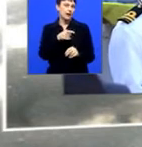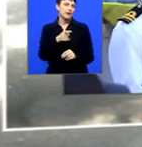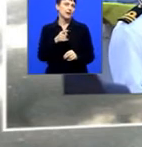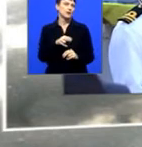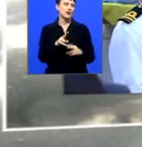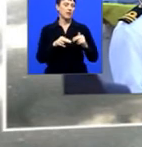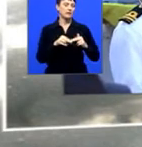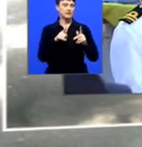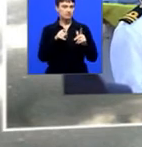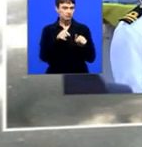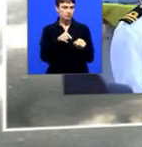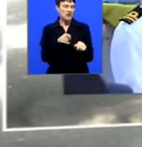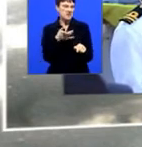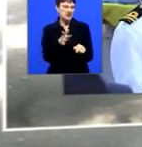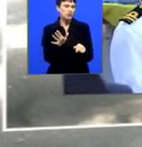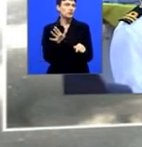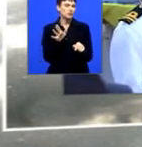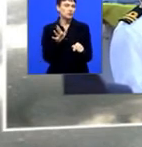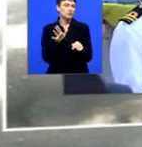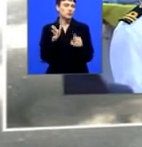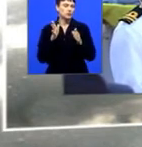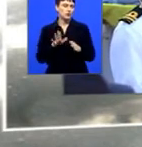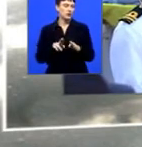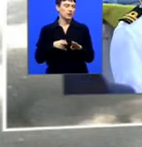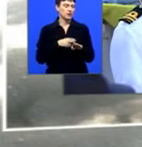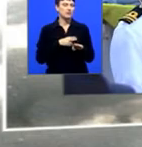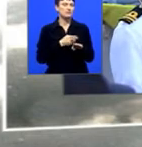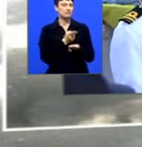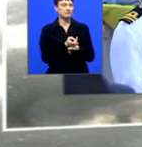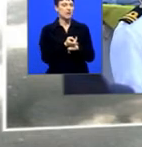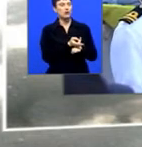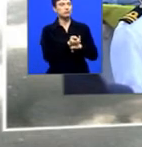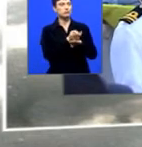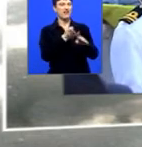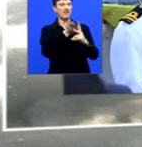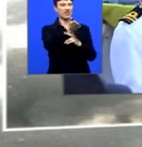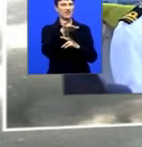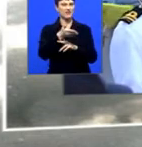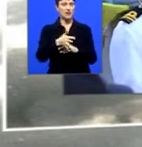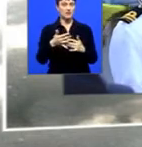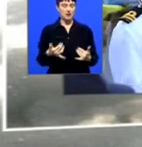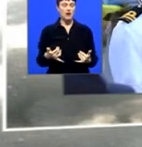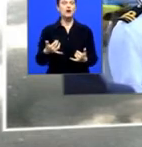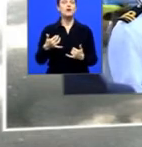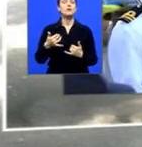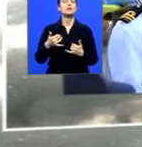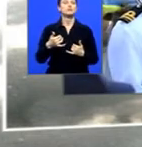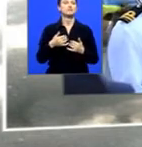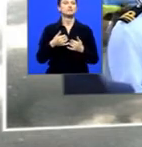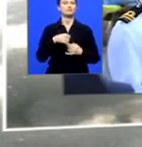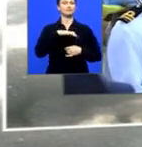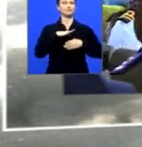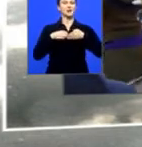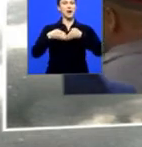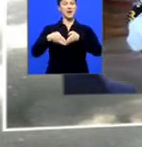it through inside the Union Buildings there. In the offices, the Navy officers, the parade is about to begin.